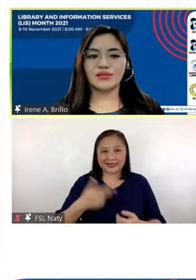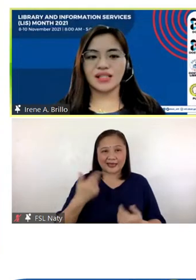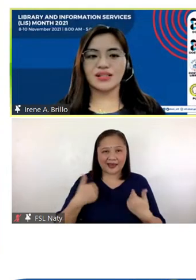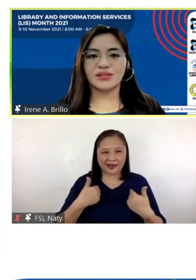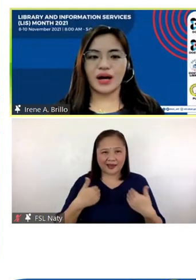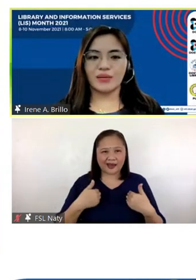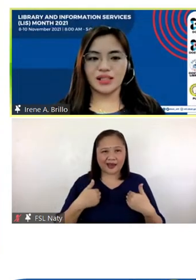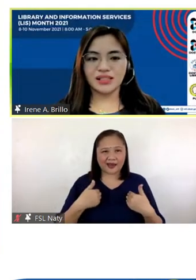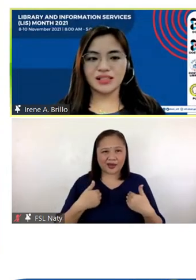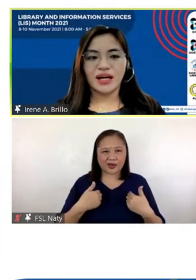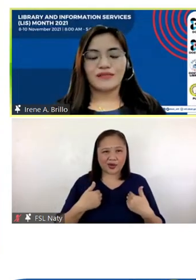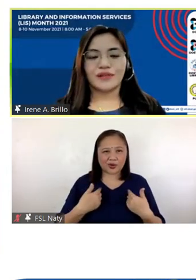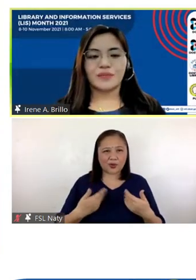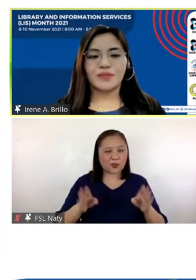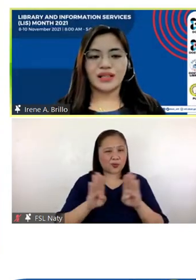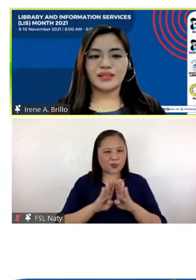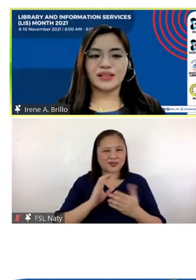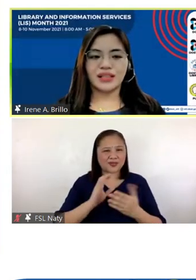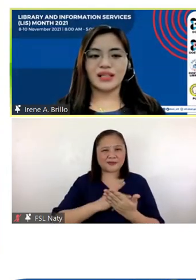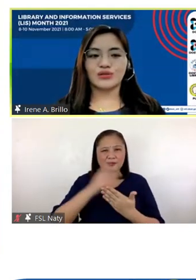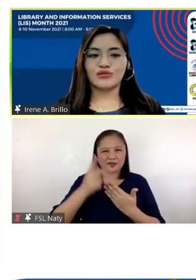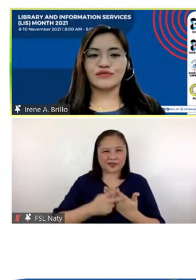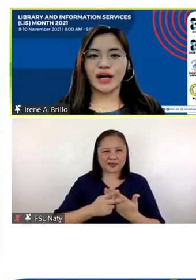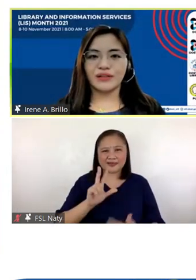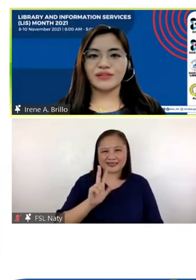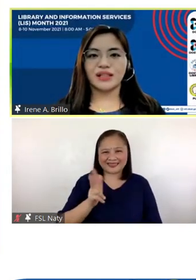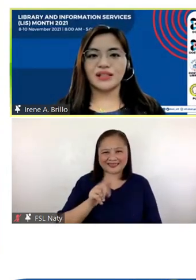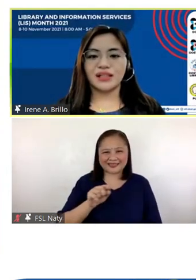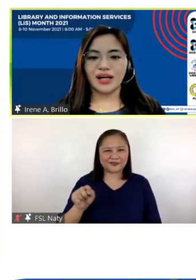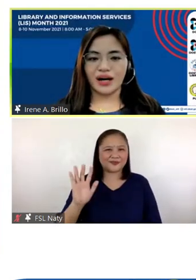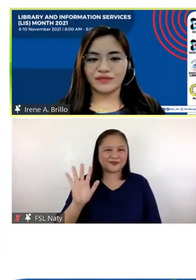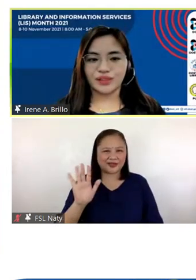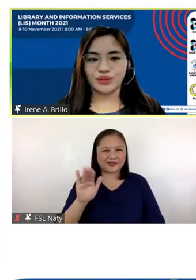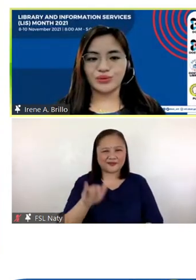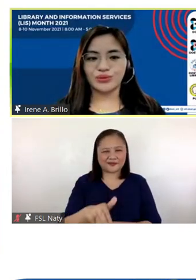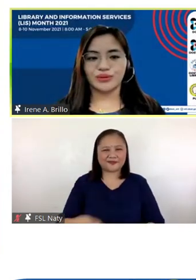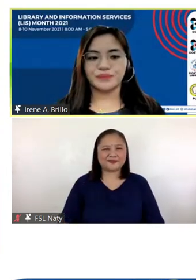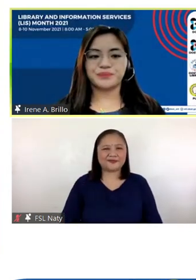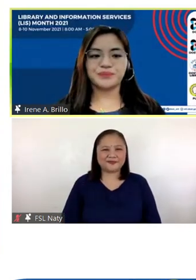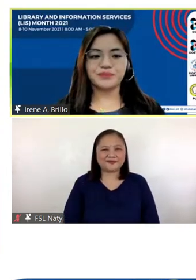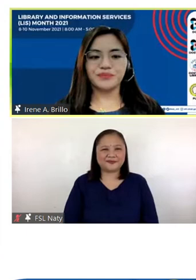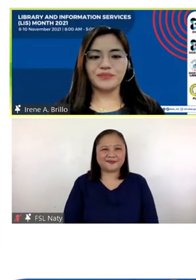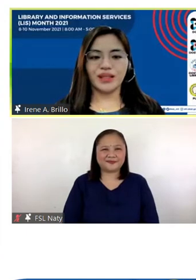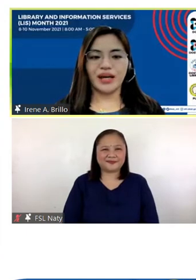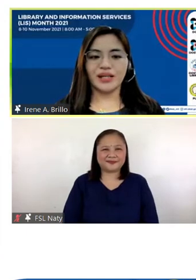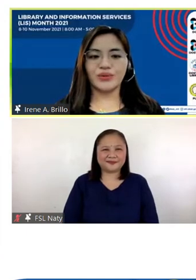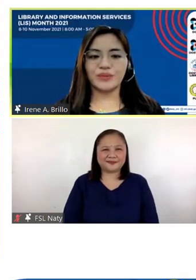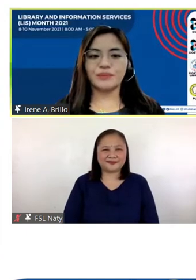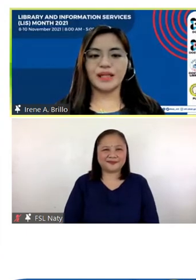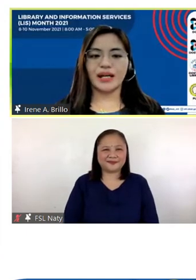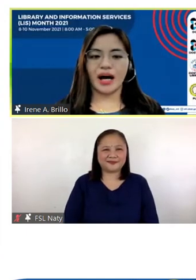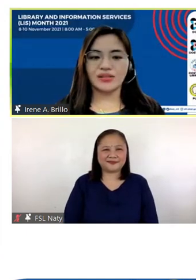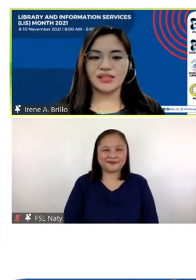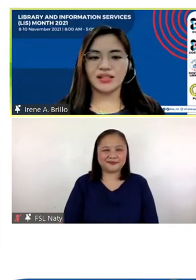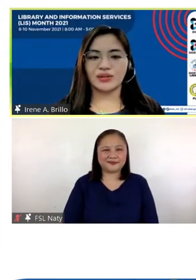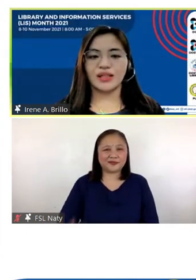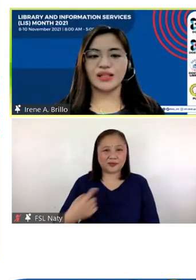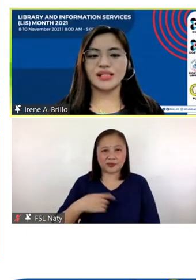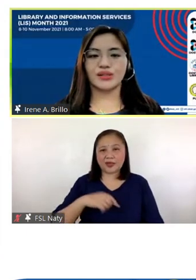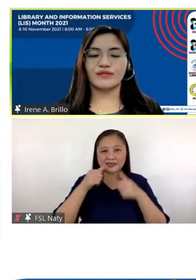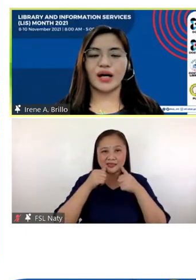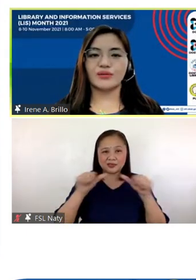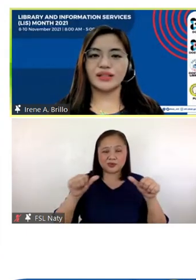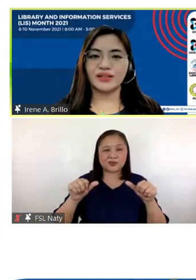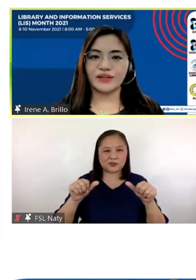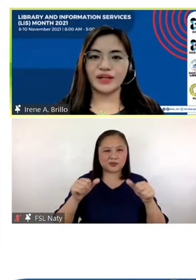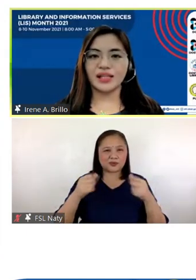the closing ceremonies from 3:30 to 5 in the afternoon. And we will be announcing the